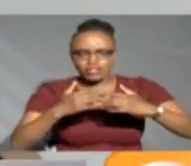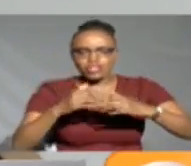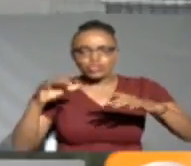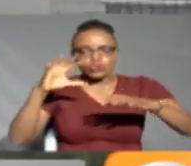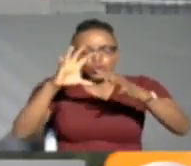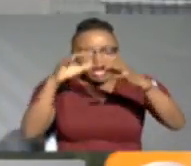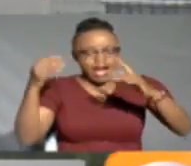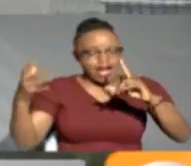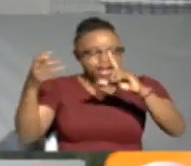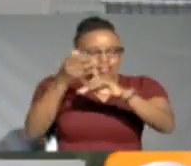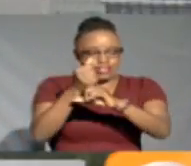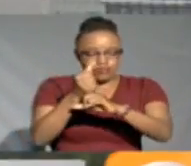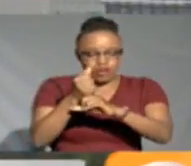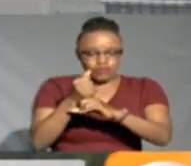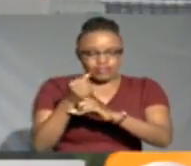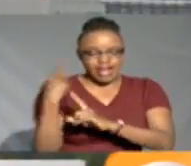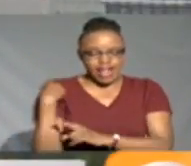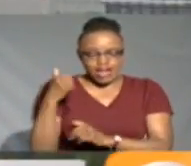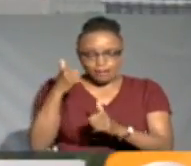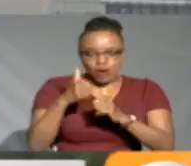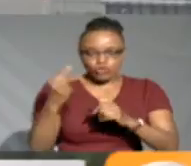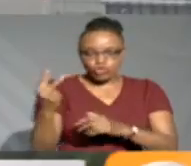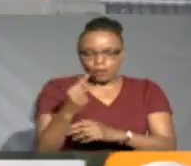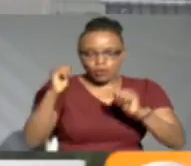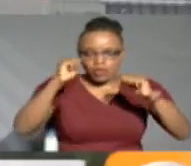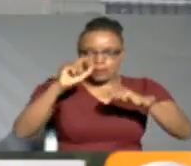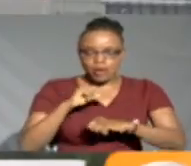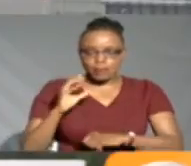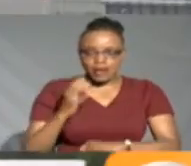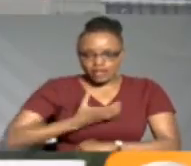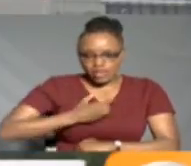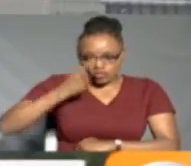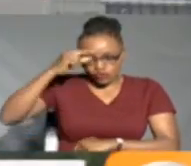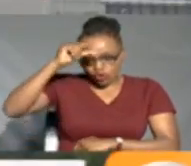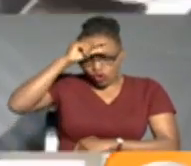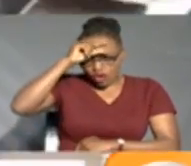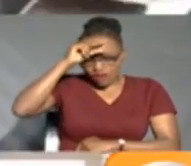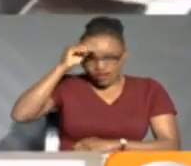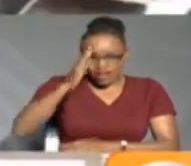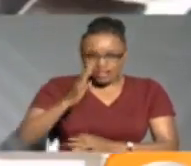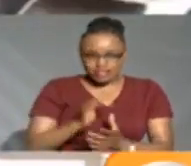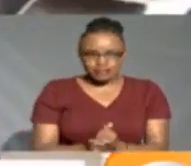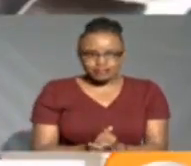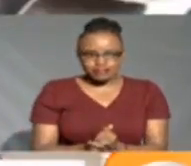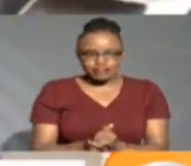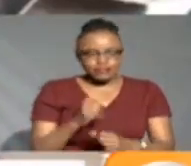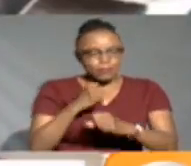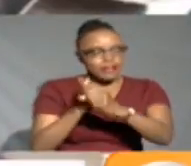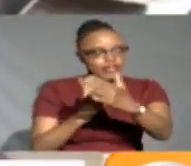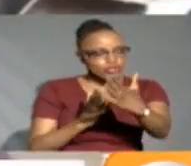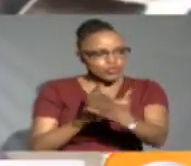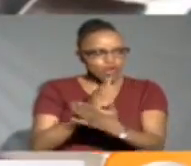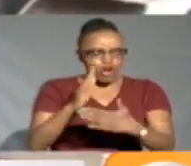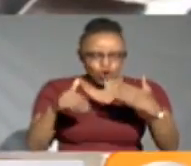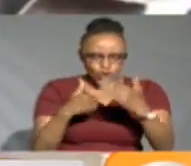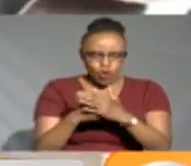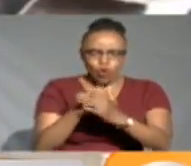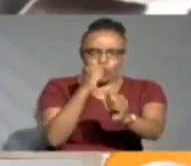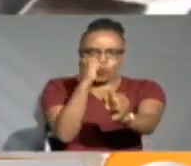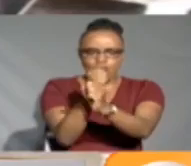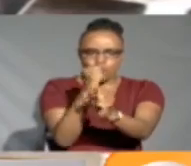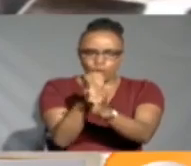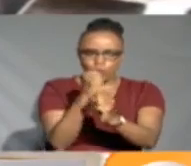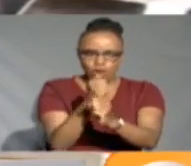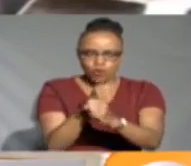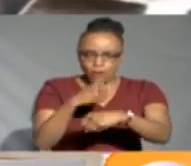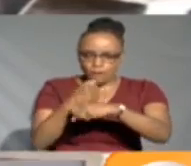figure agreeable to both houses and the Council of Governors? Ensure that we have costed all the functions set